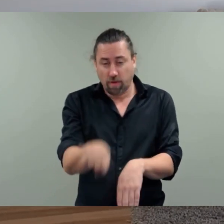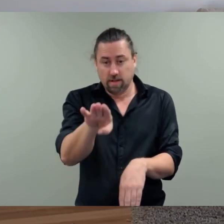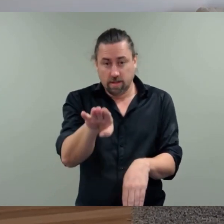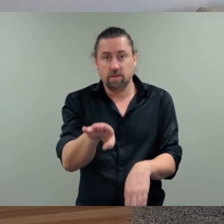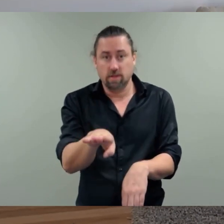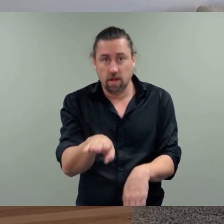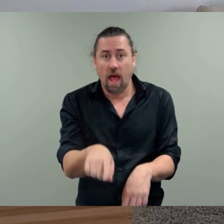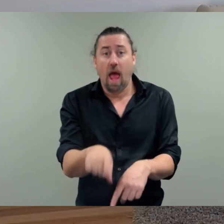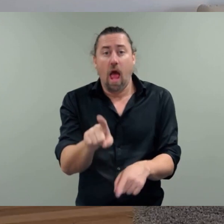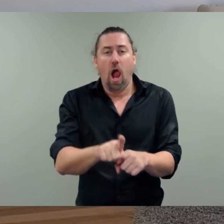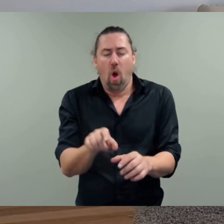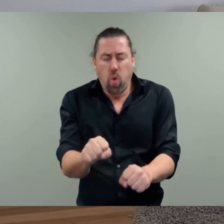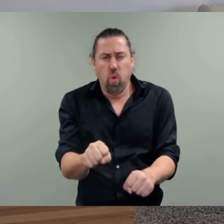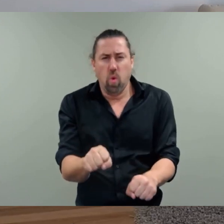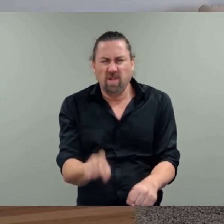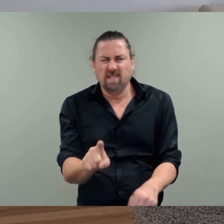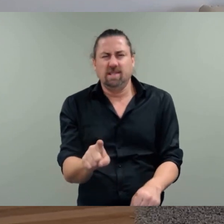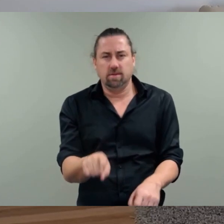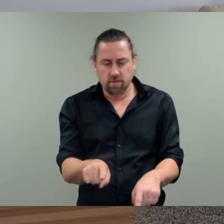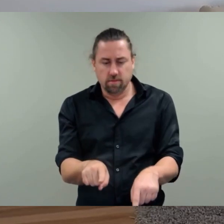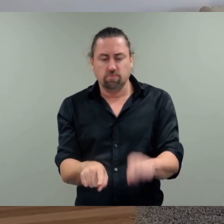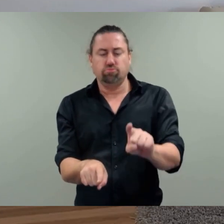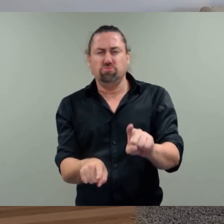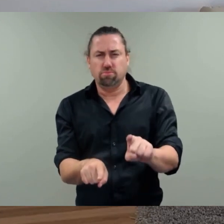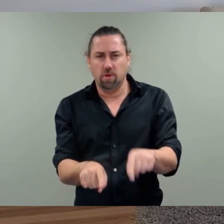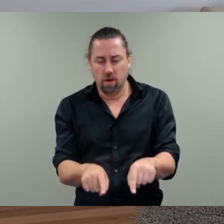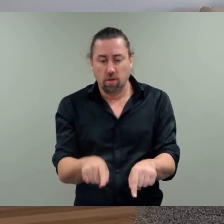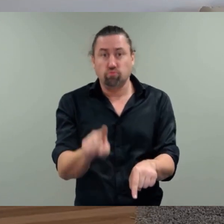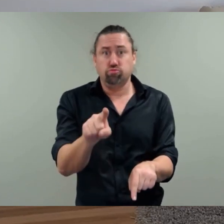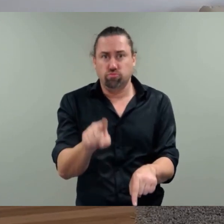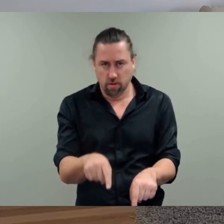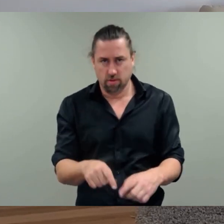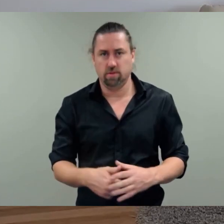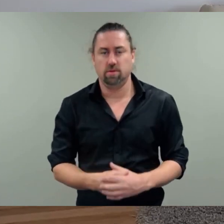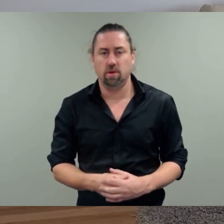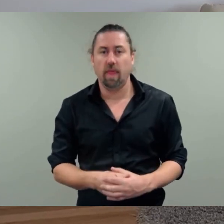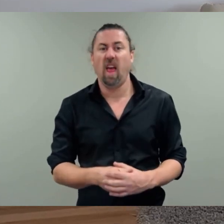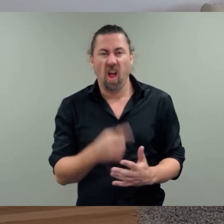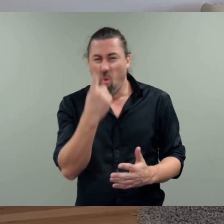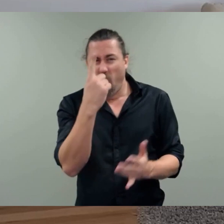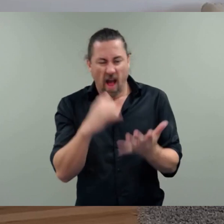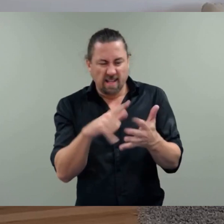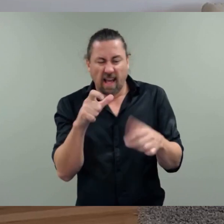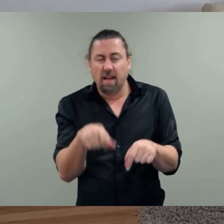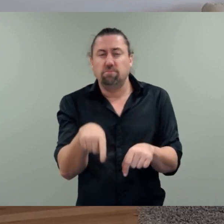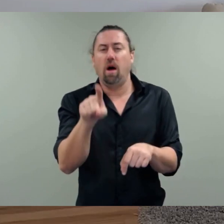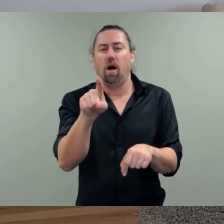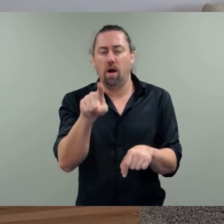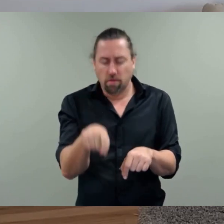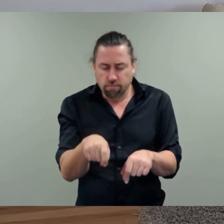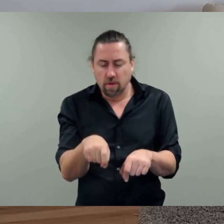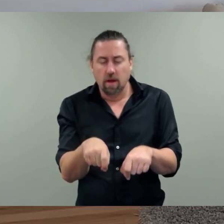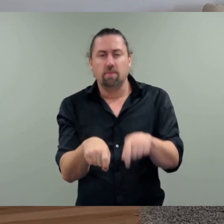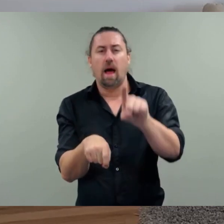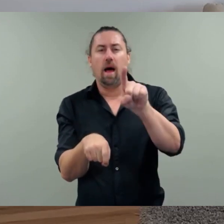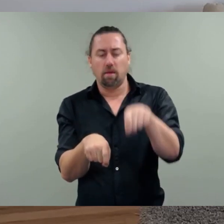knee should be straight at the top position, squeezing the muscle at the top of your leg. Hold for a second and